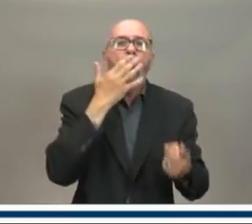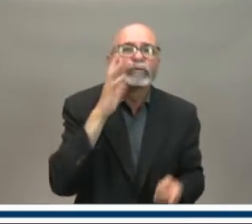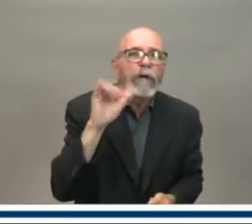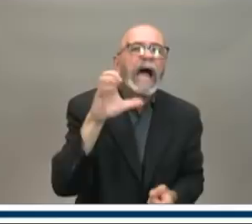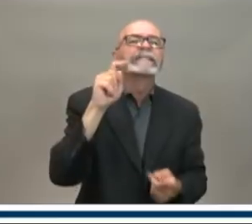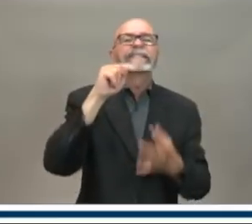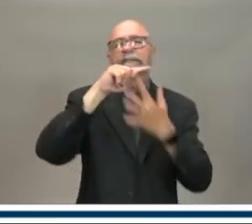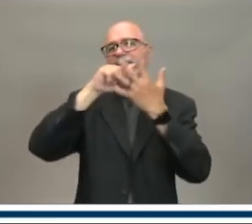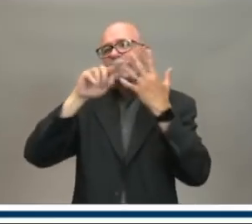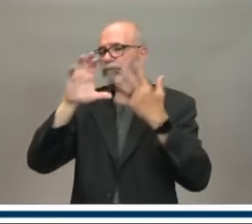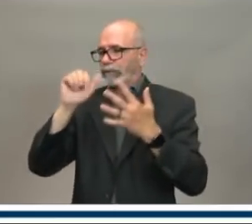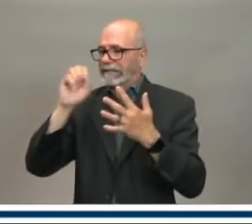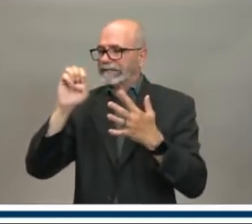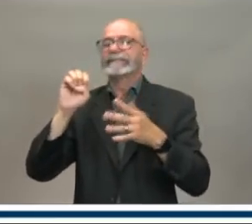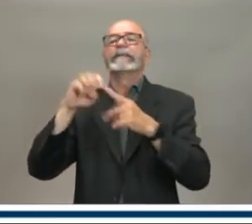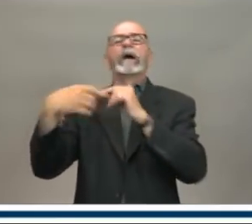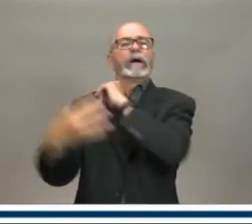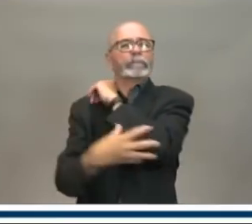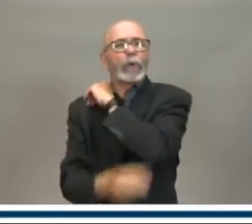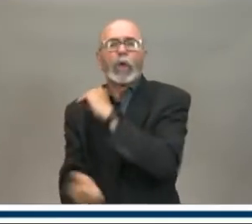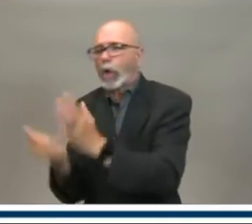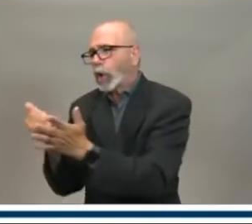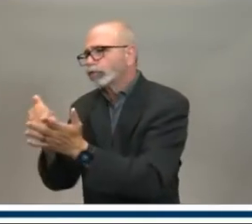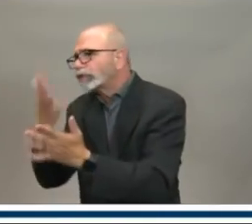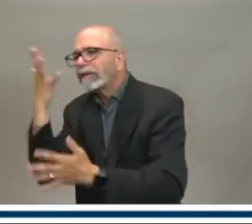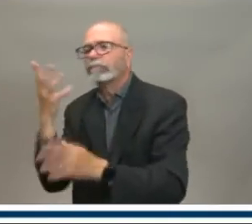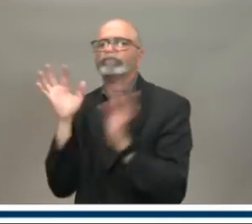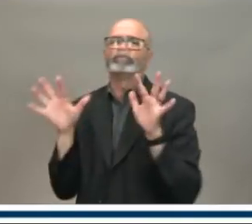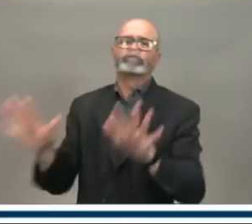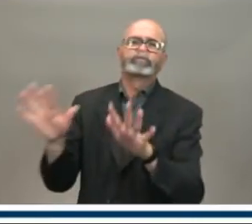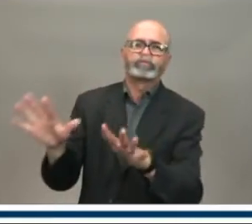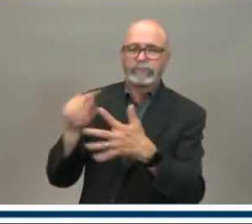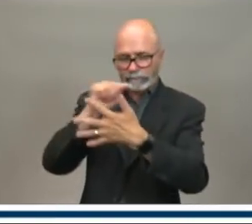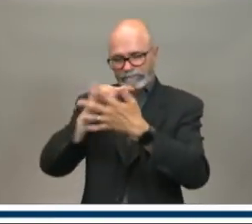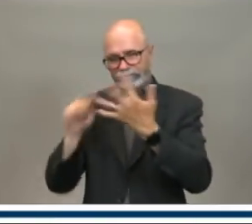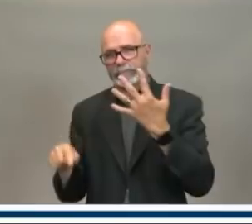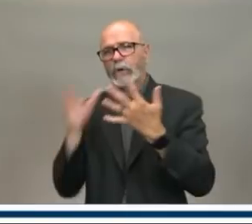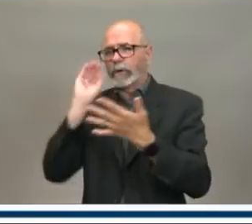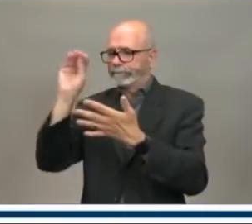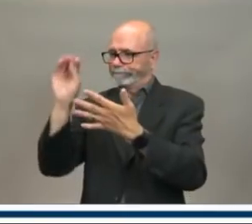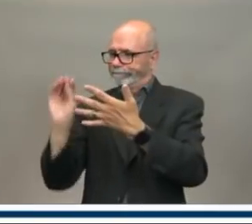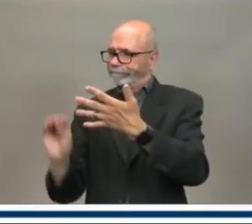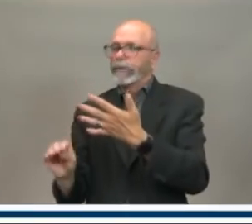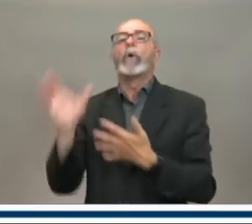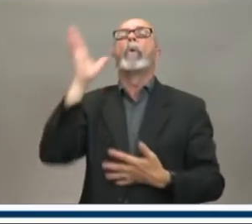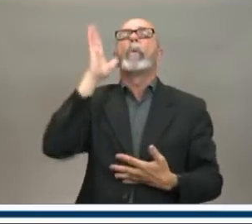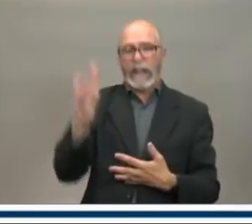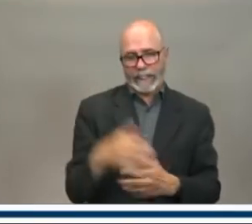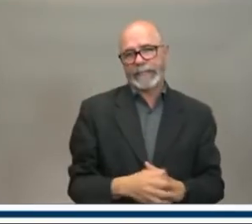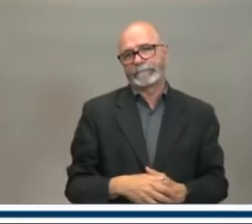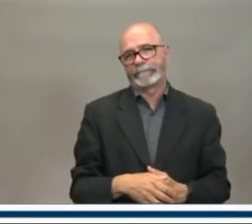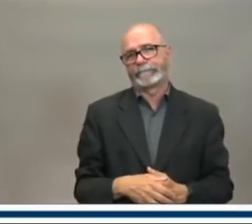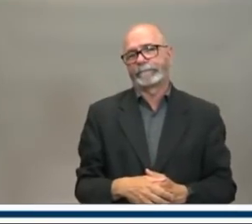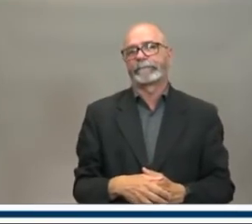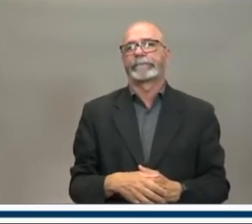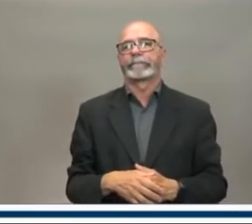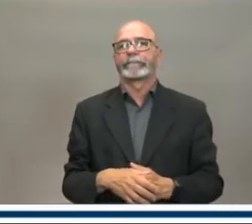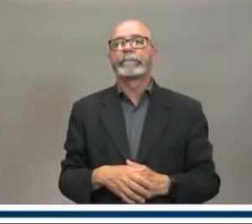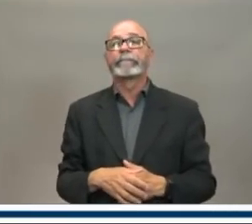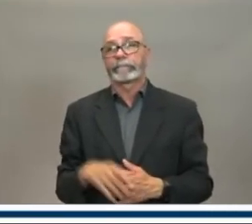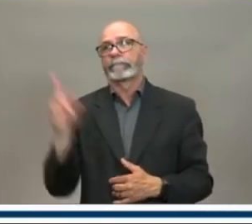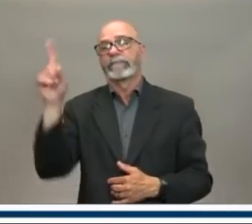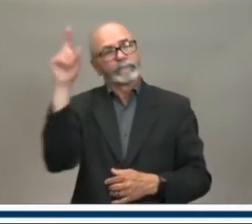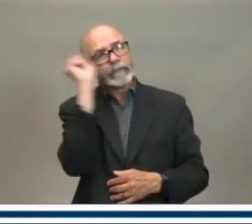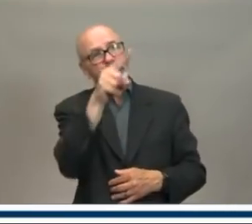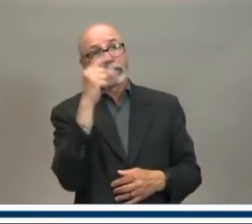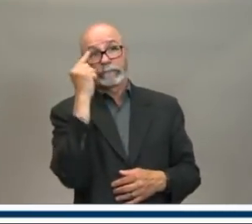continue to do that. Look at that work and how we advance that. Tim, do you have a follow-up? I do.